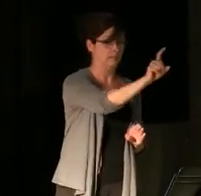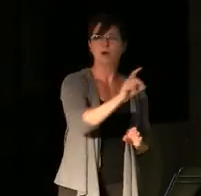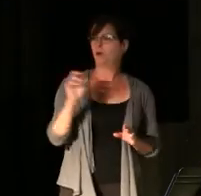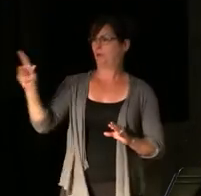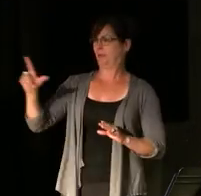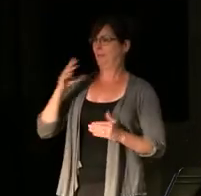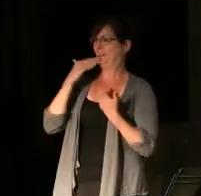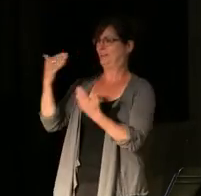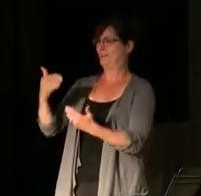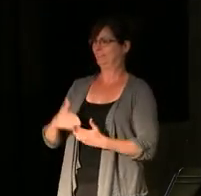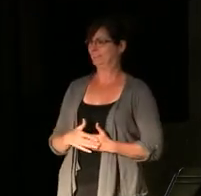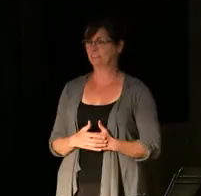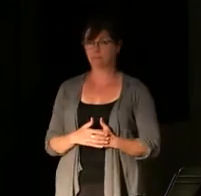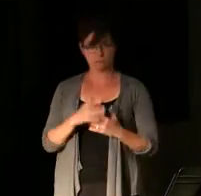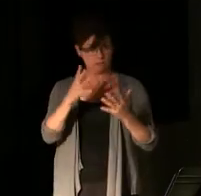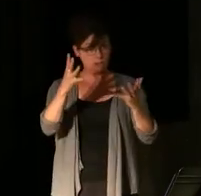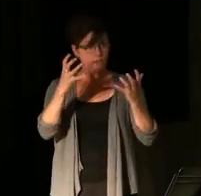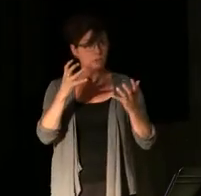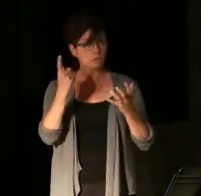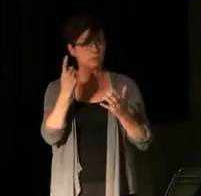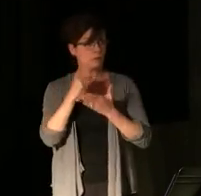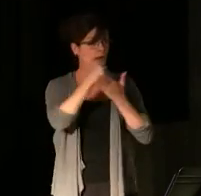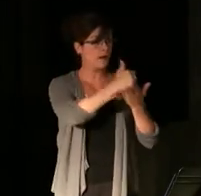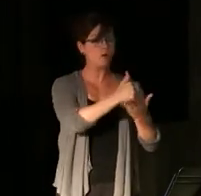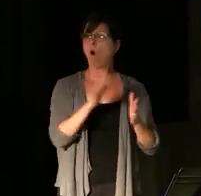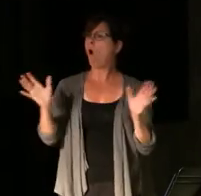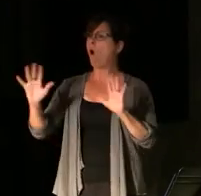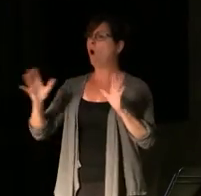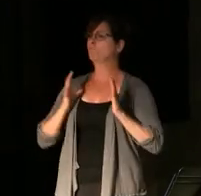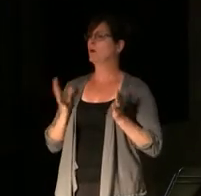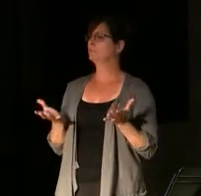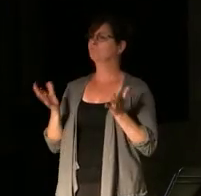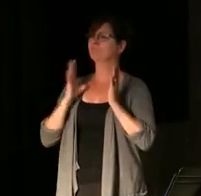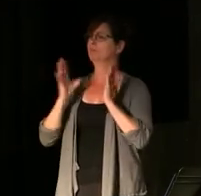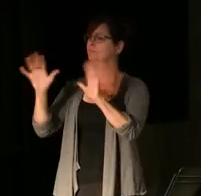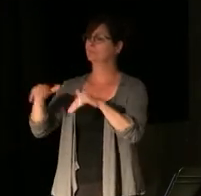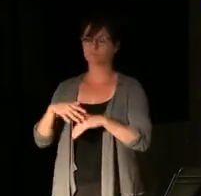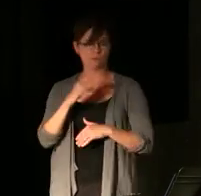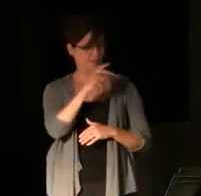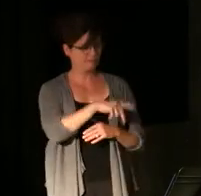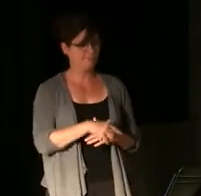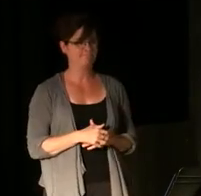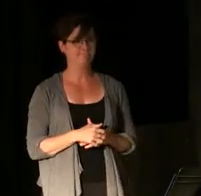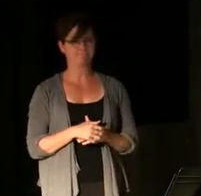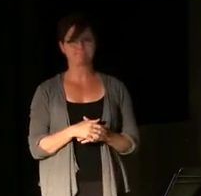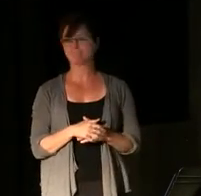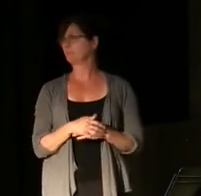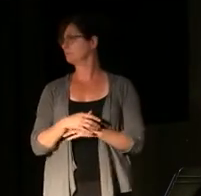Okay, thanks. Would you like someone to help you? No, thanks, I'm fine. Okay.